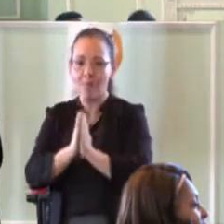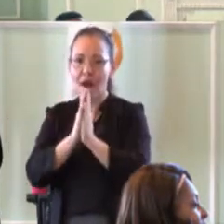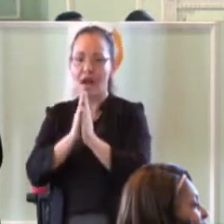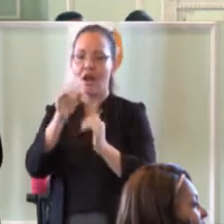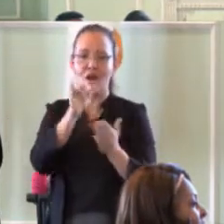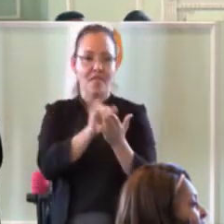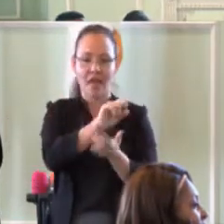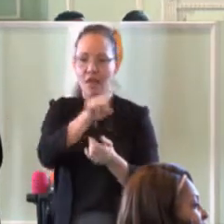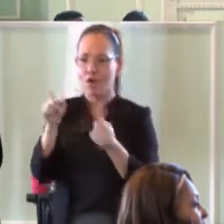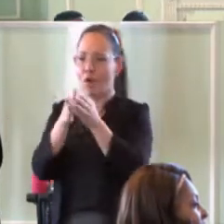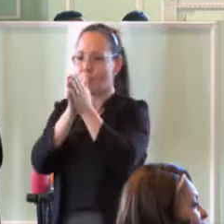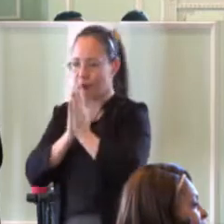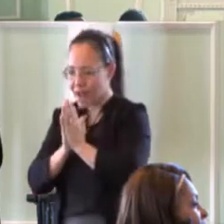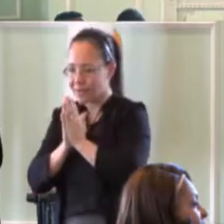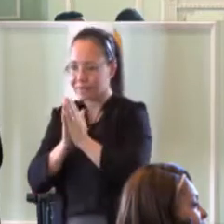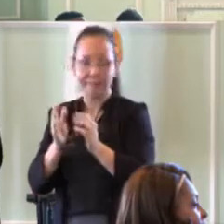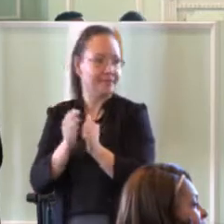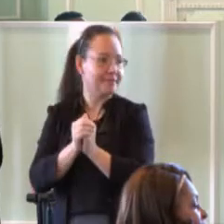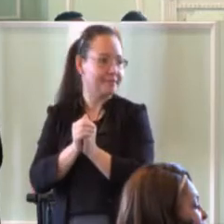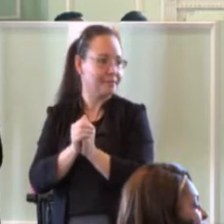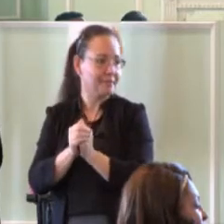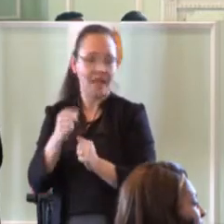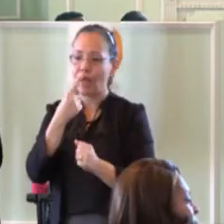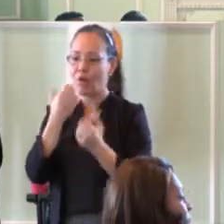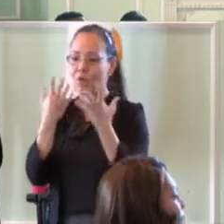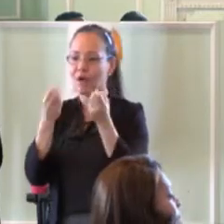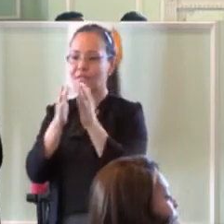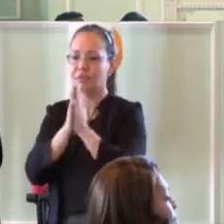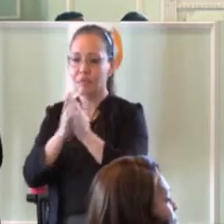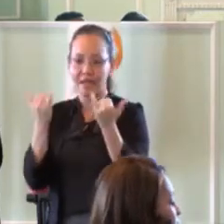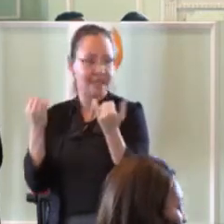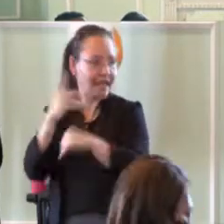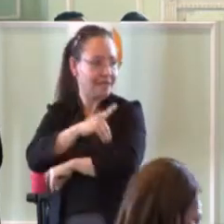pray. Remember that. Now, who wants to pray today?